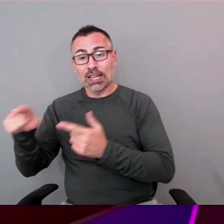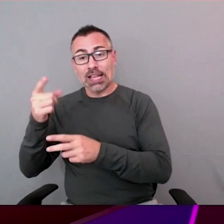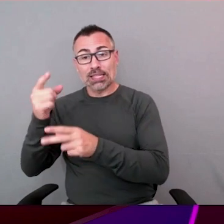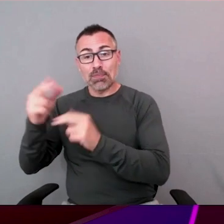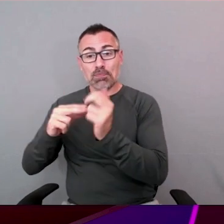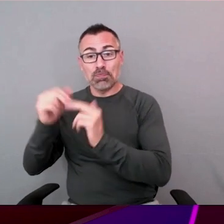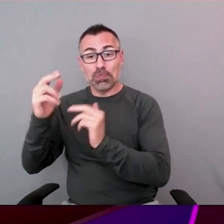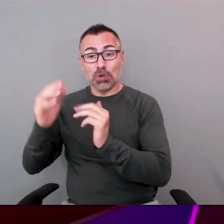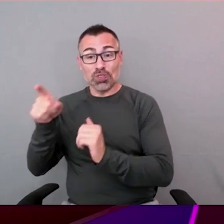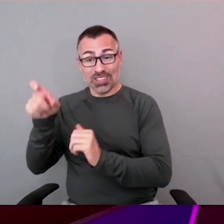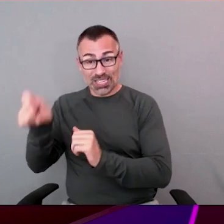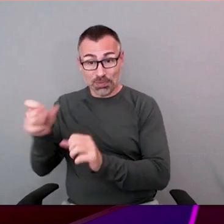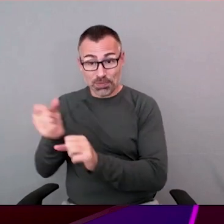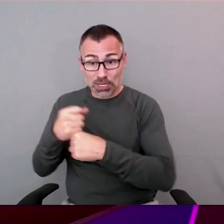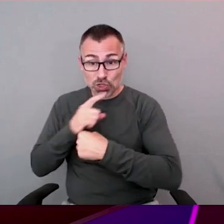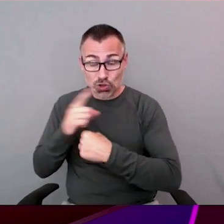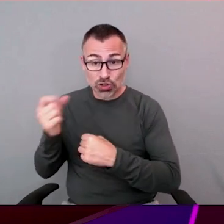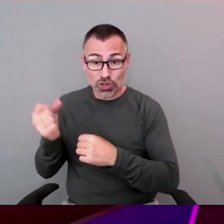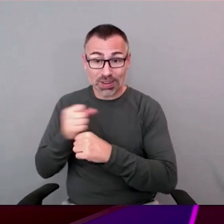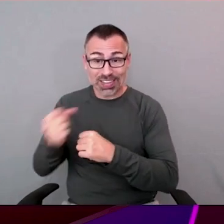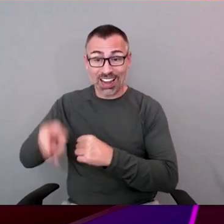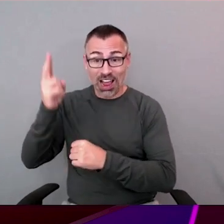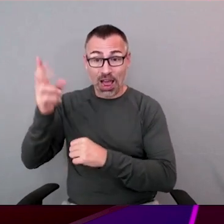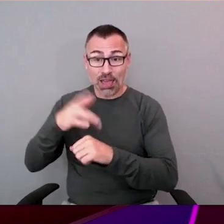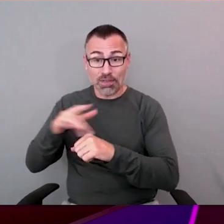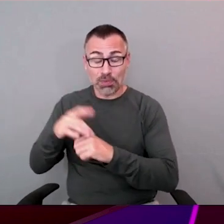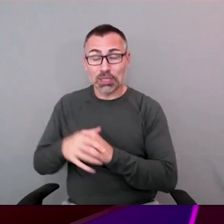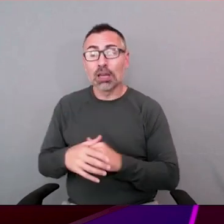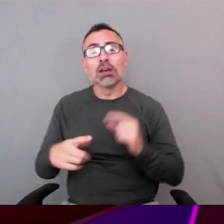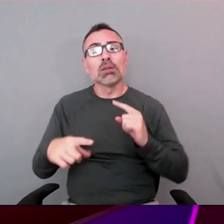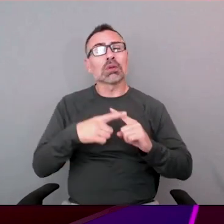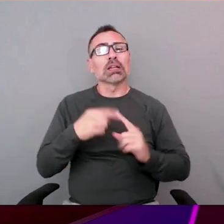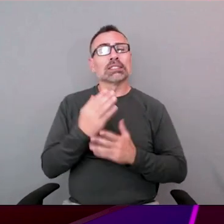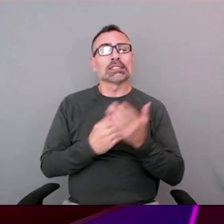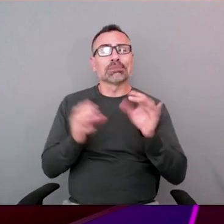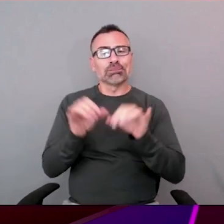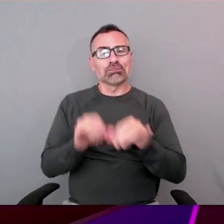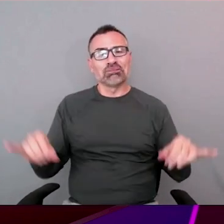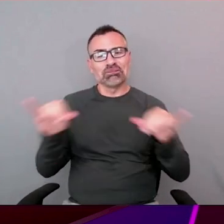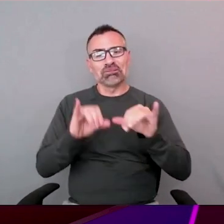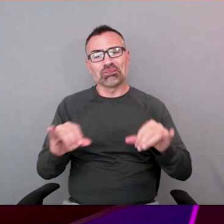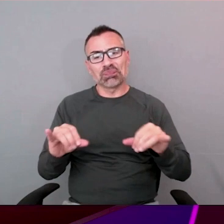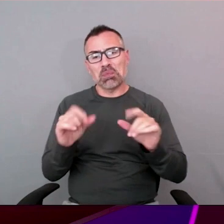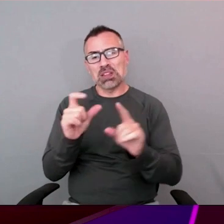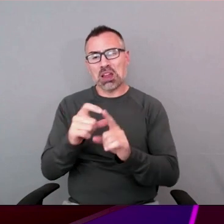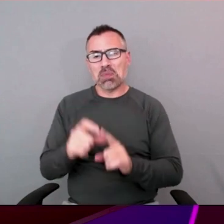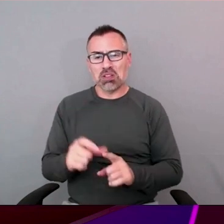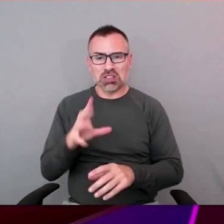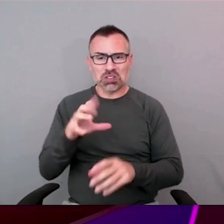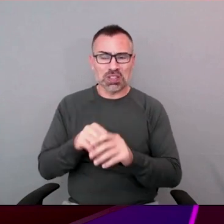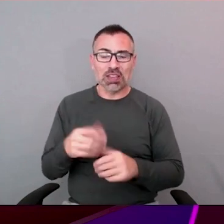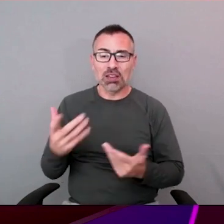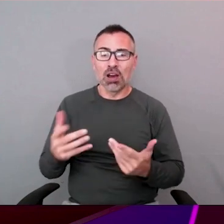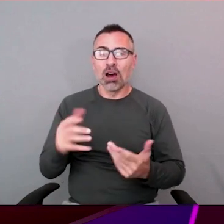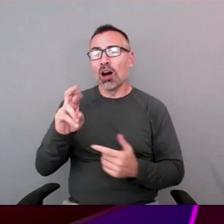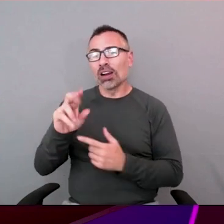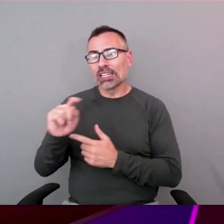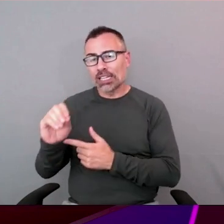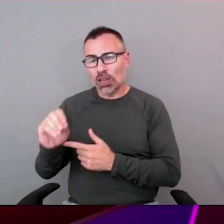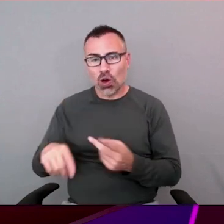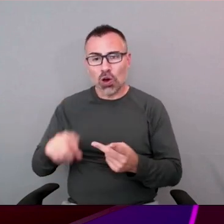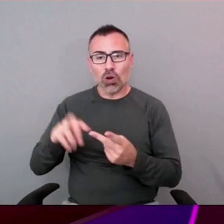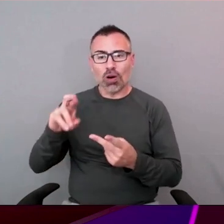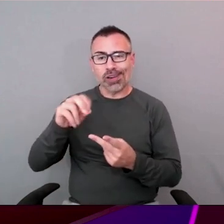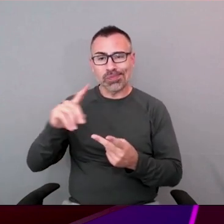that you're designing high availability around, as well as some kind of common terminology within that space, RTO, RPO. Recovery